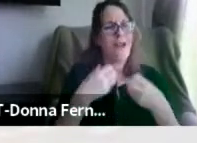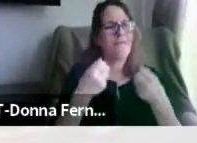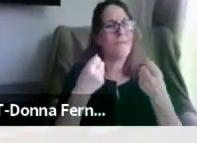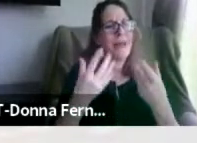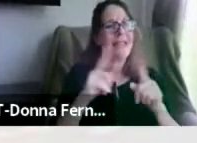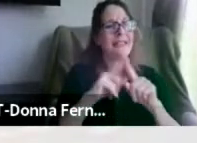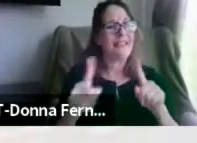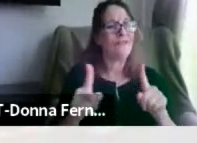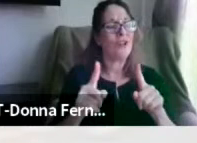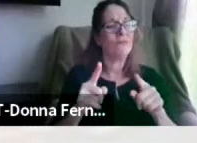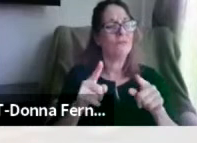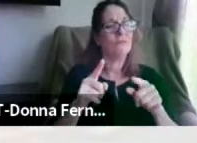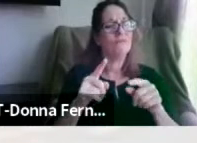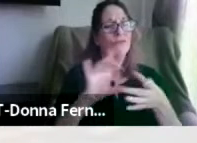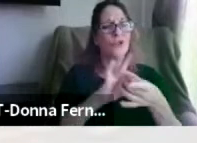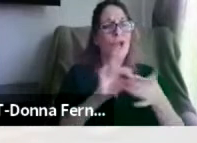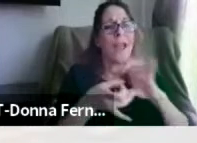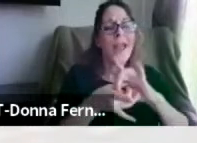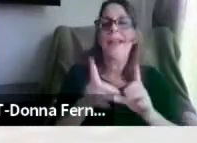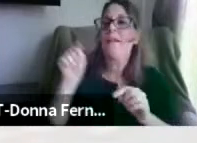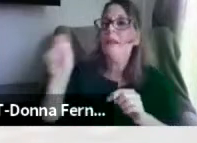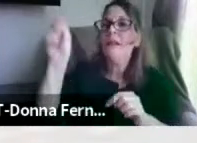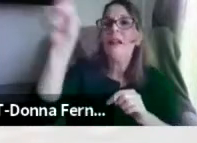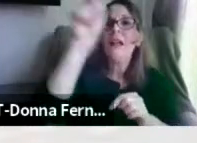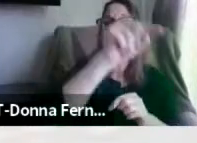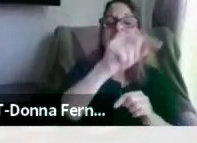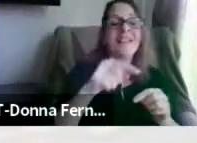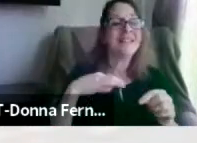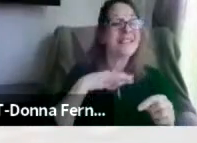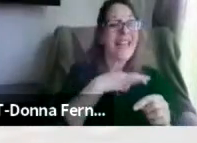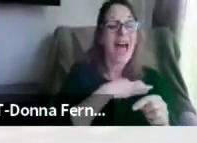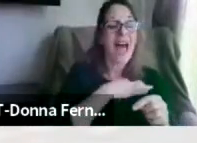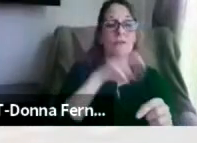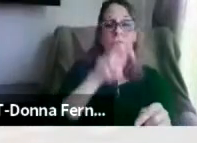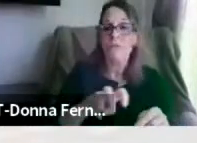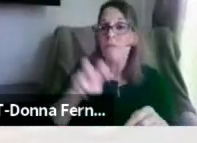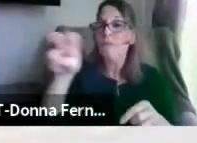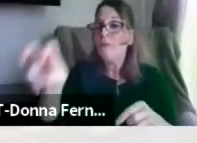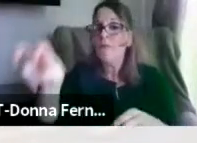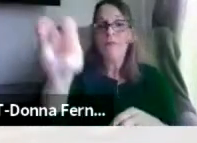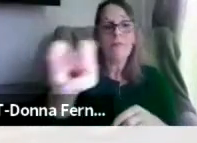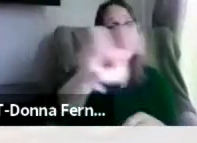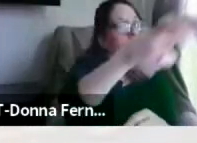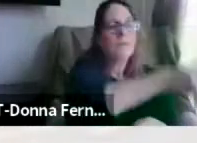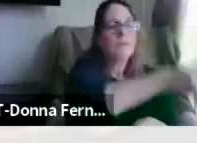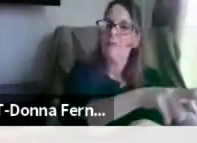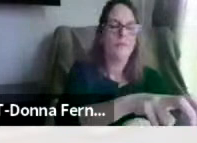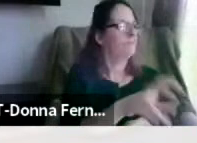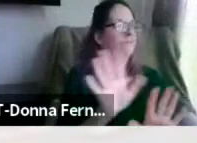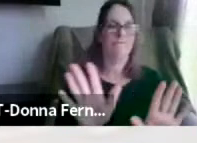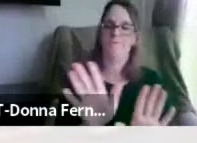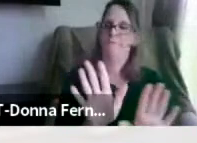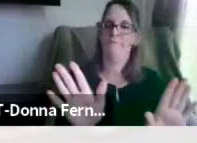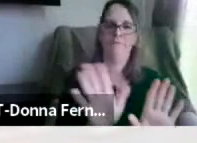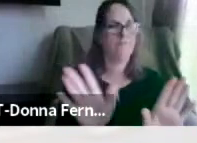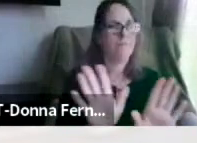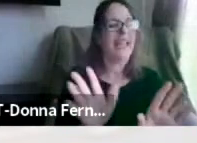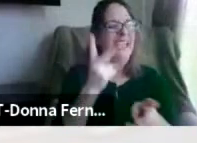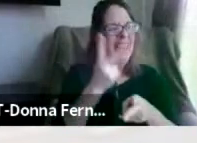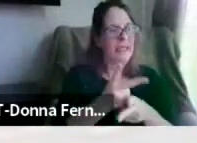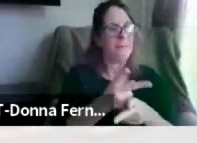locations, and you have managers or any staff that goes between those locations, it's a good idea right now to keep